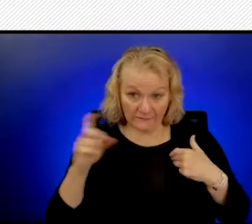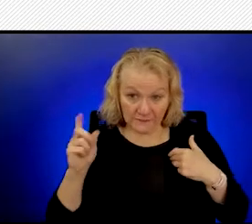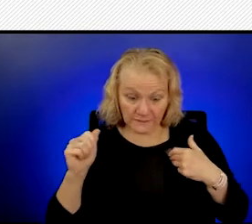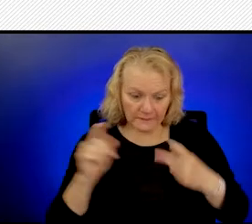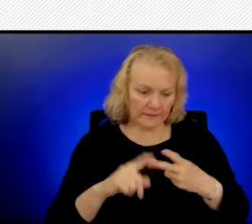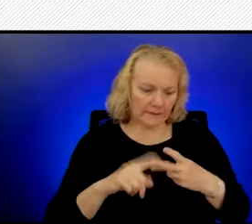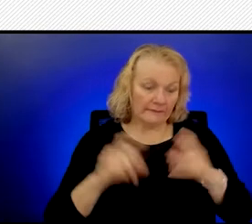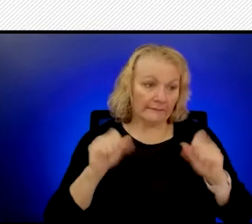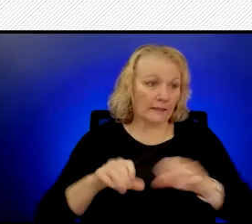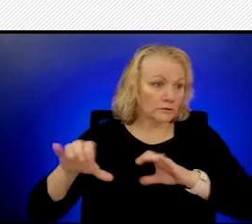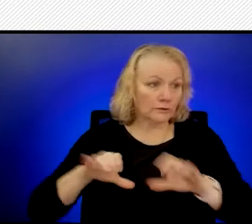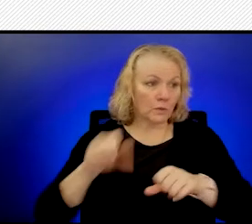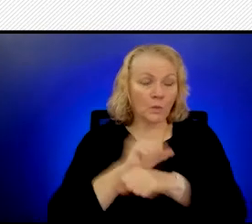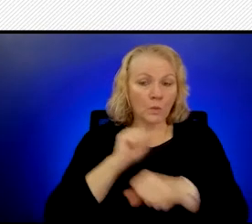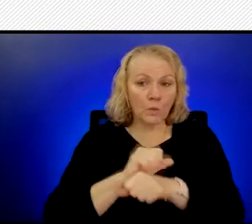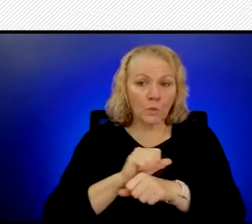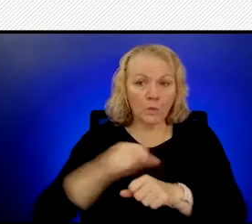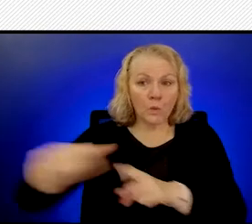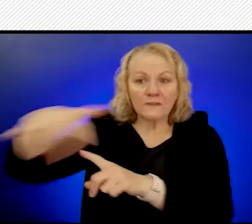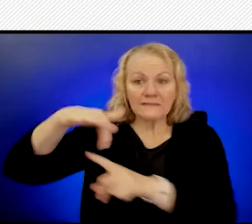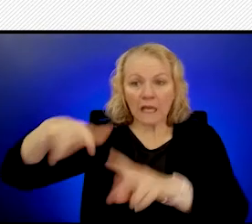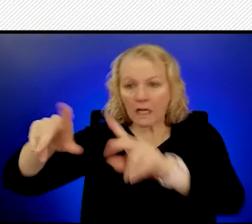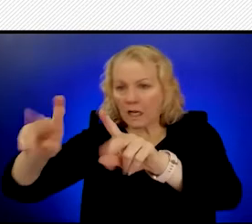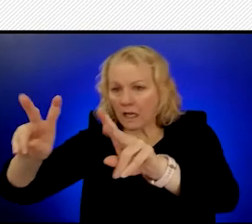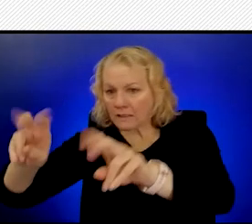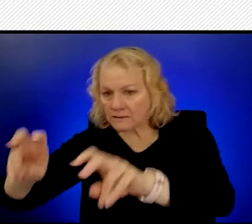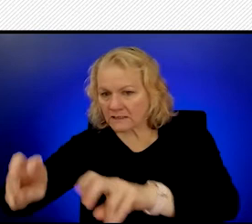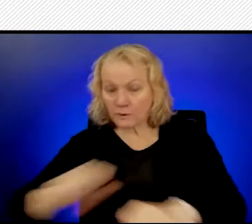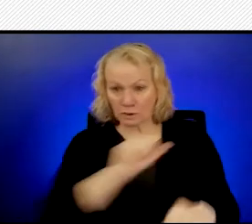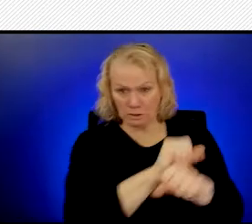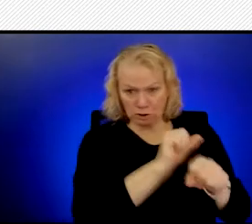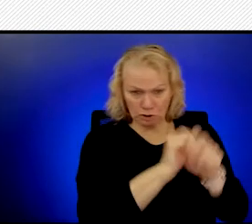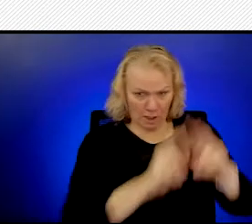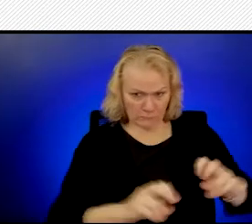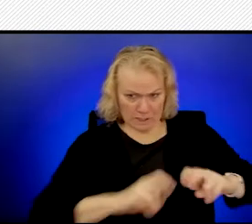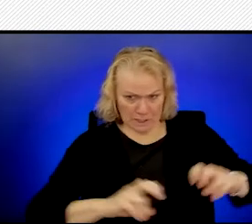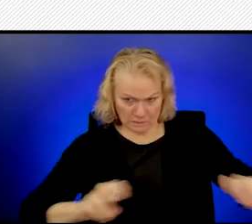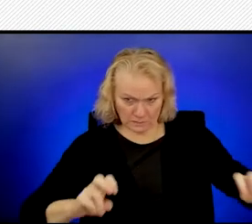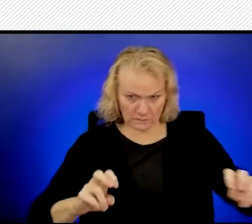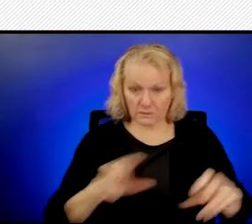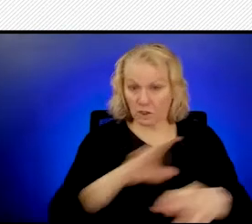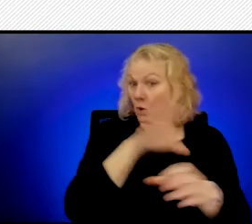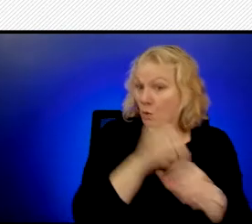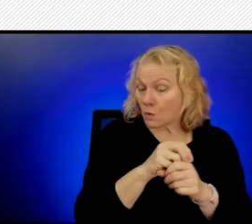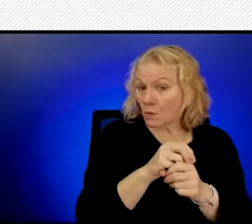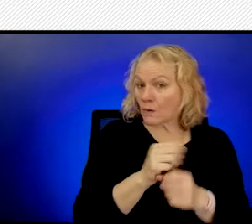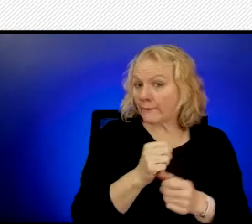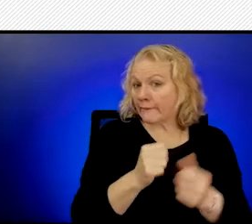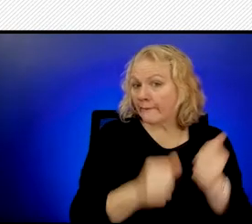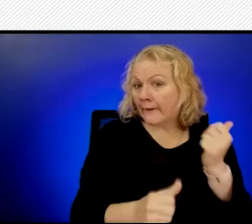can conduct worksite assessments, job analysis for job candidates, including assistive